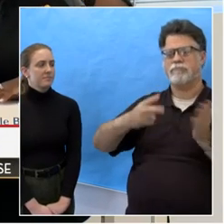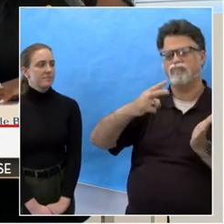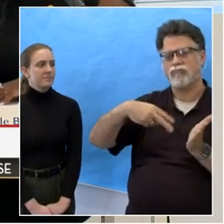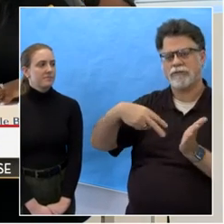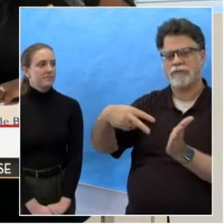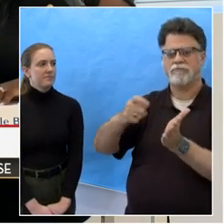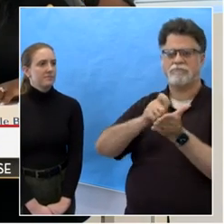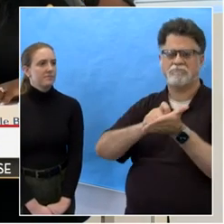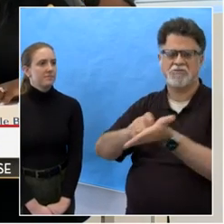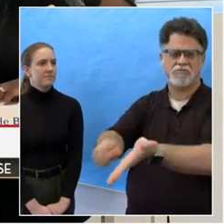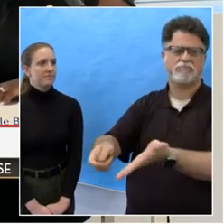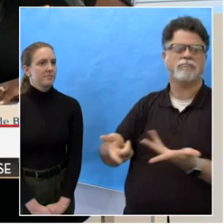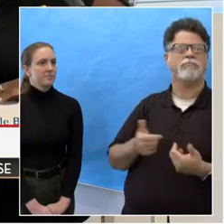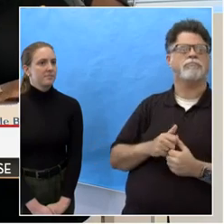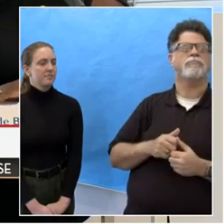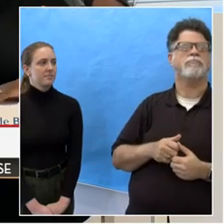if,